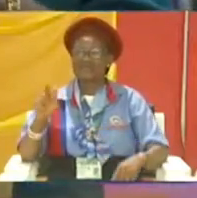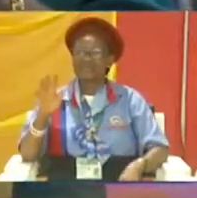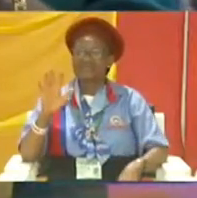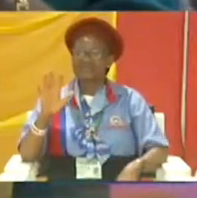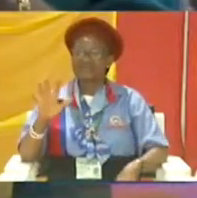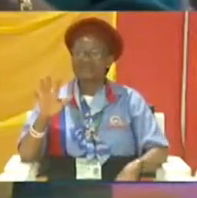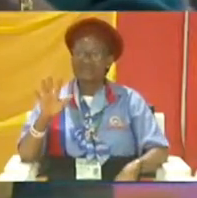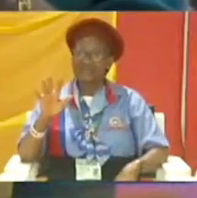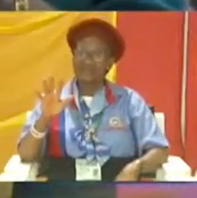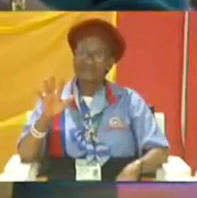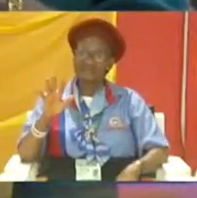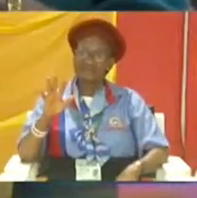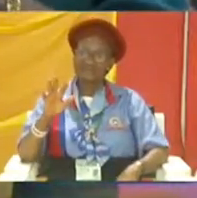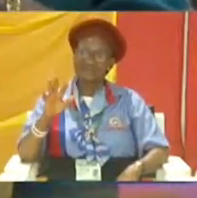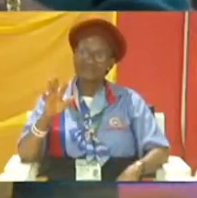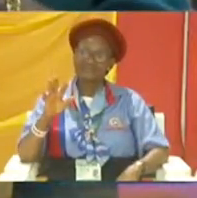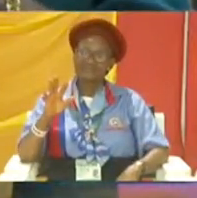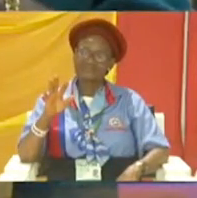25.